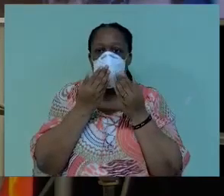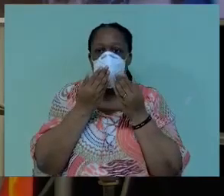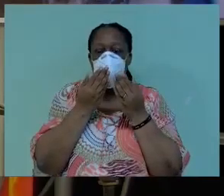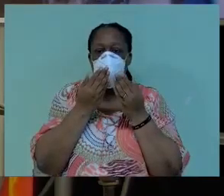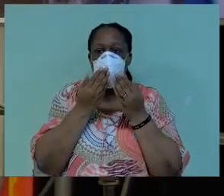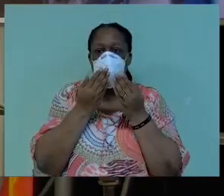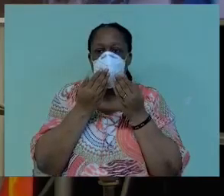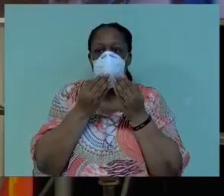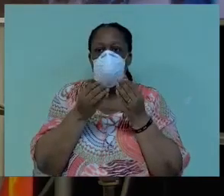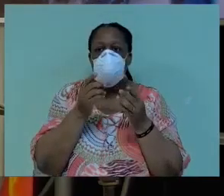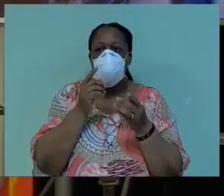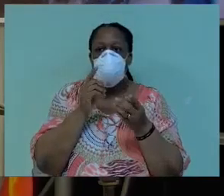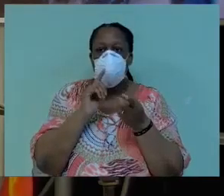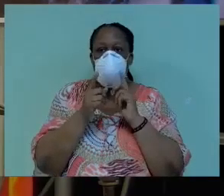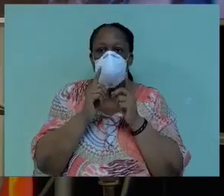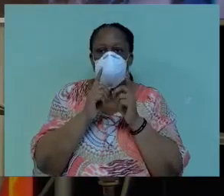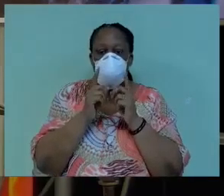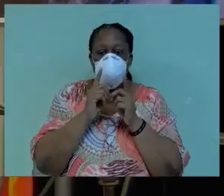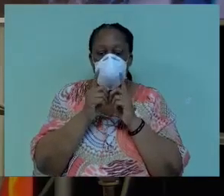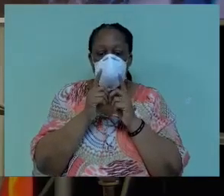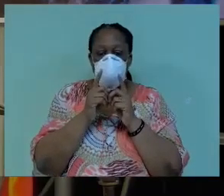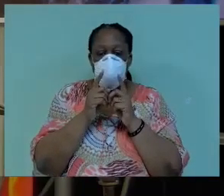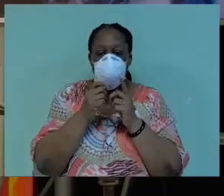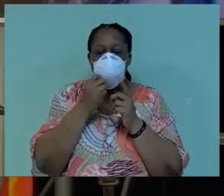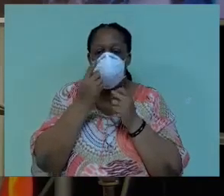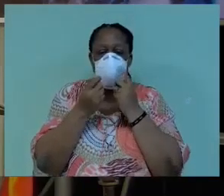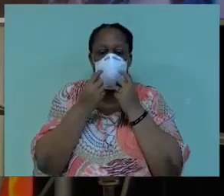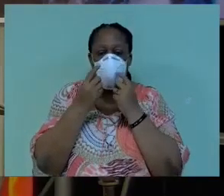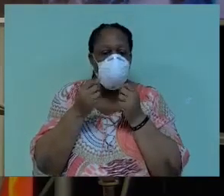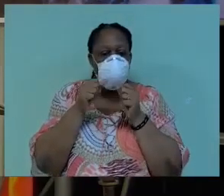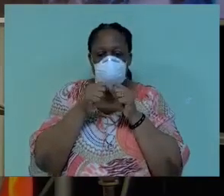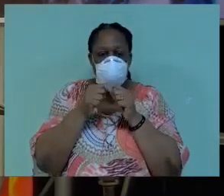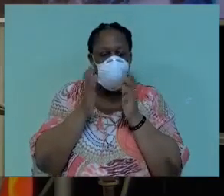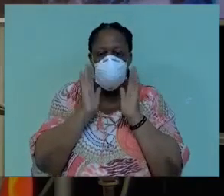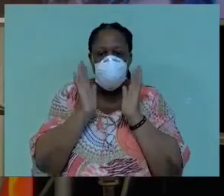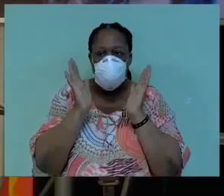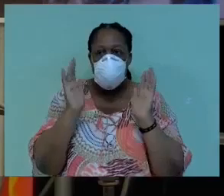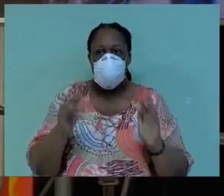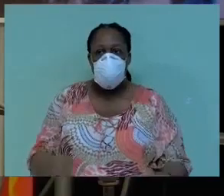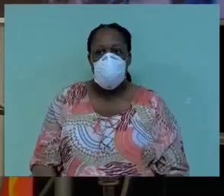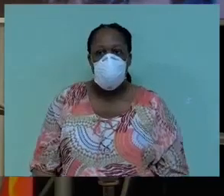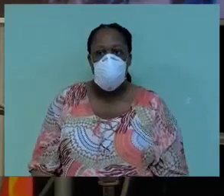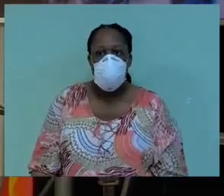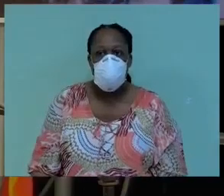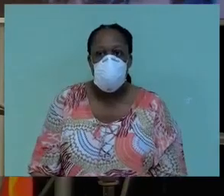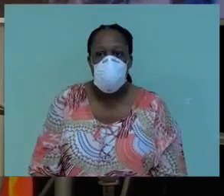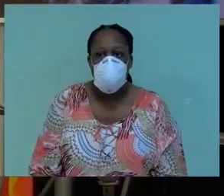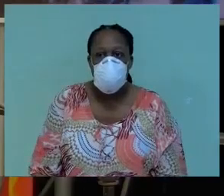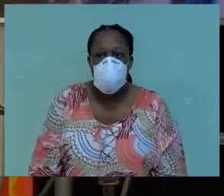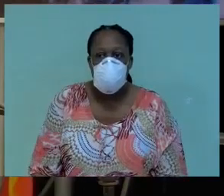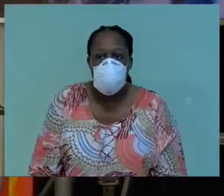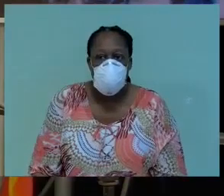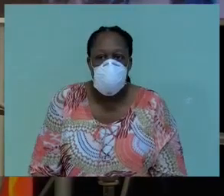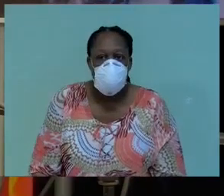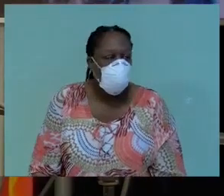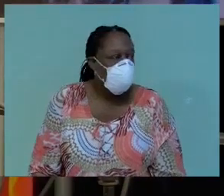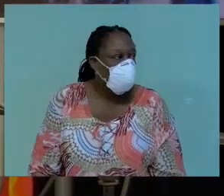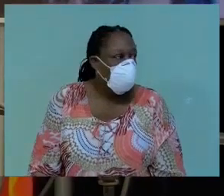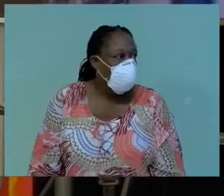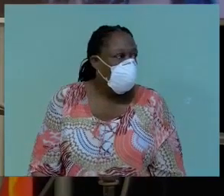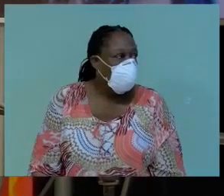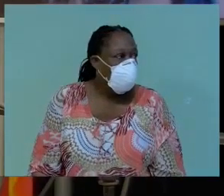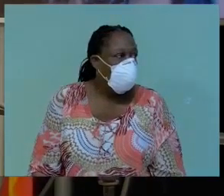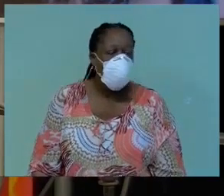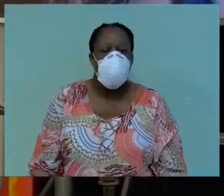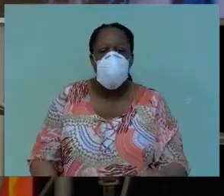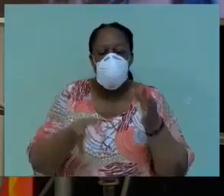you talk, these droplets will not be absorbed efficiently. They can also, if you wear glasses, cause your glasses to cloud up, etc. And what that